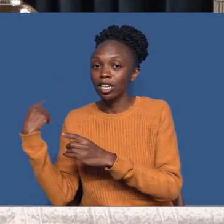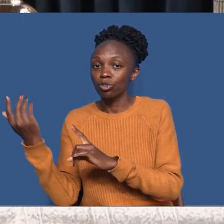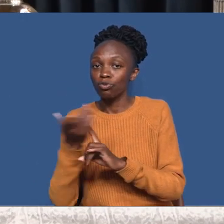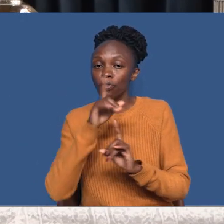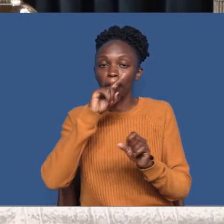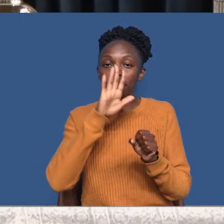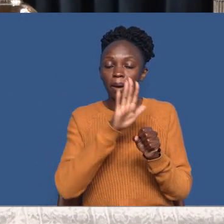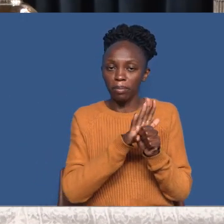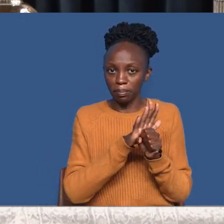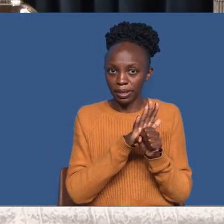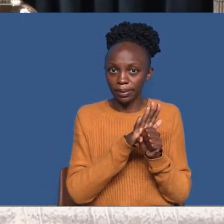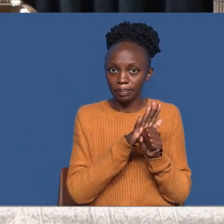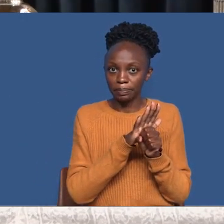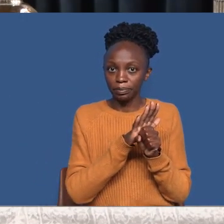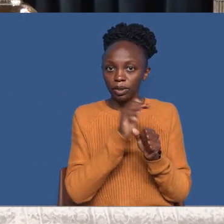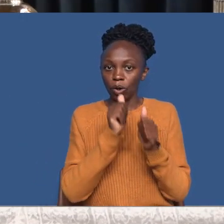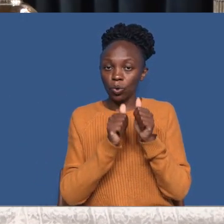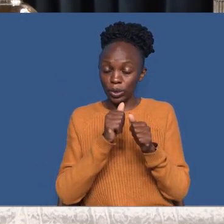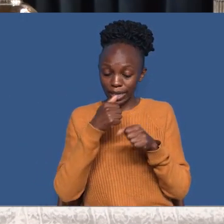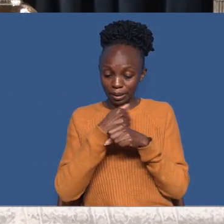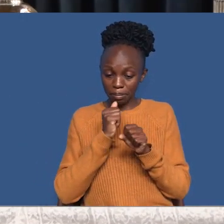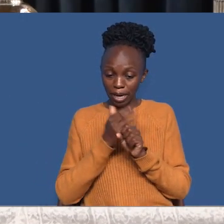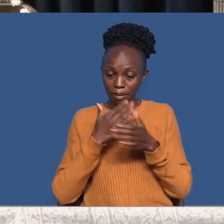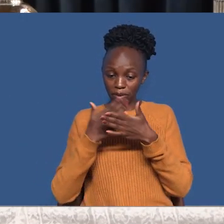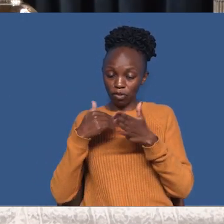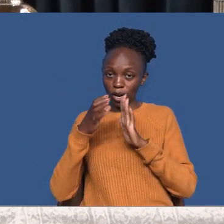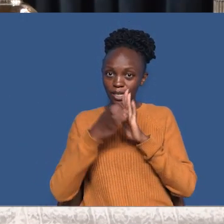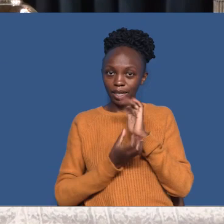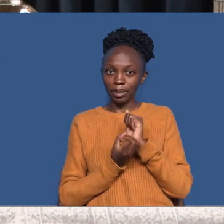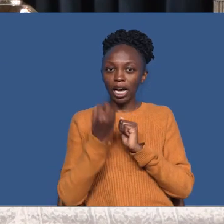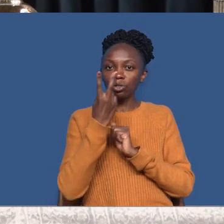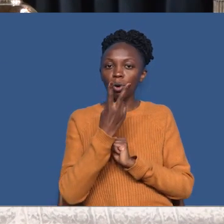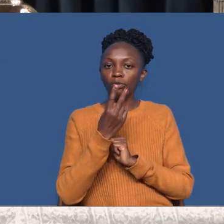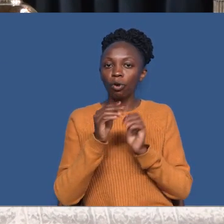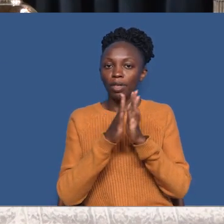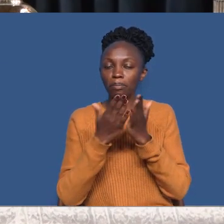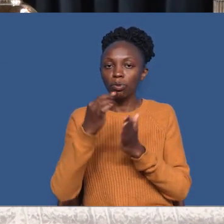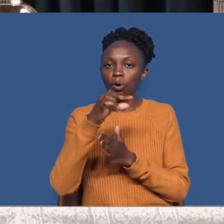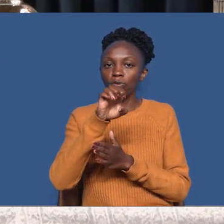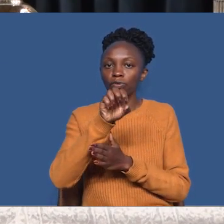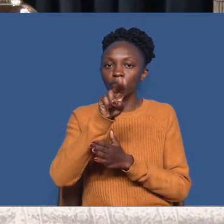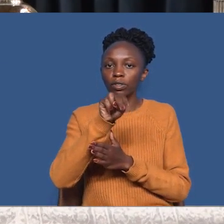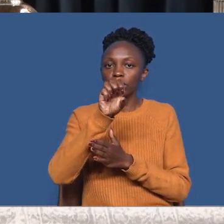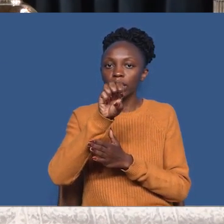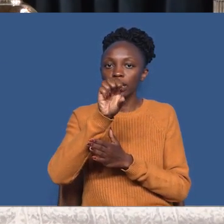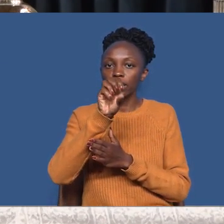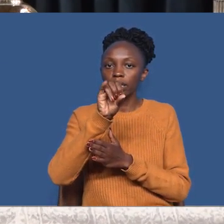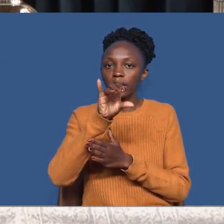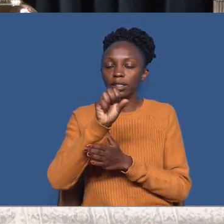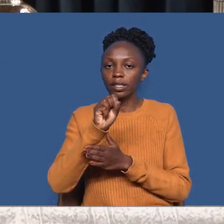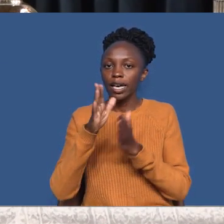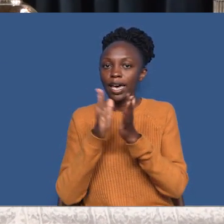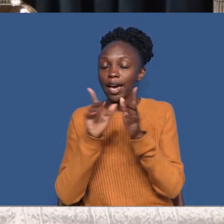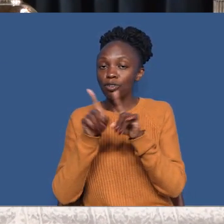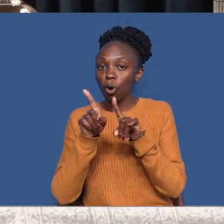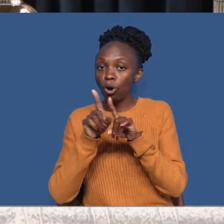promise that he had made in chapter 12 of Genesis. But number two, for them to